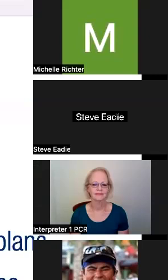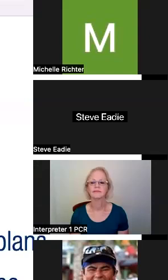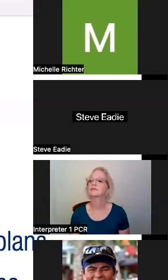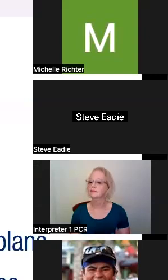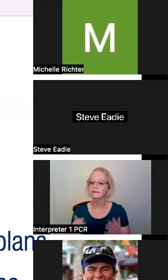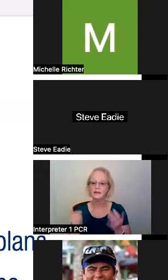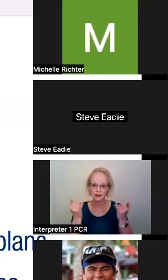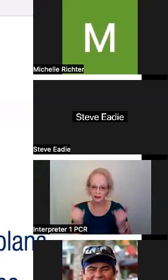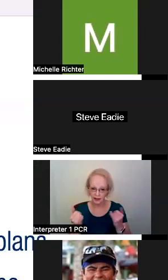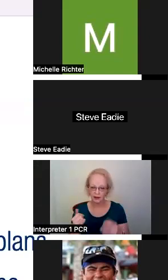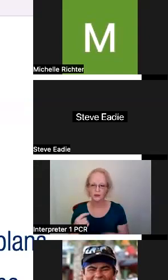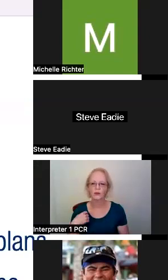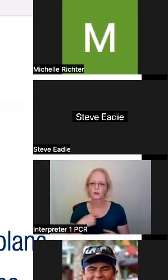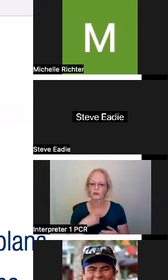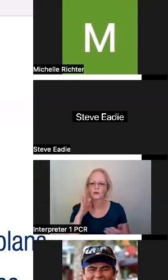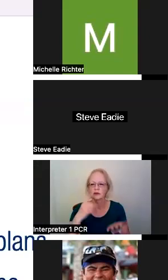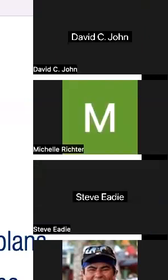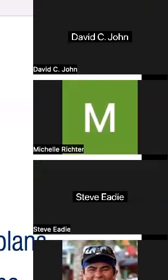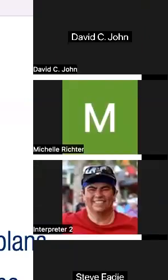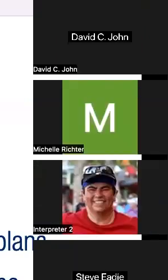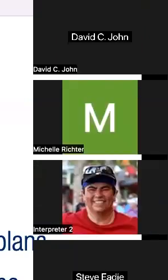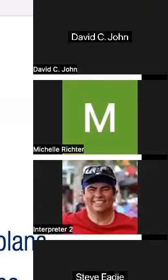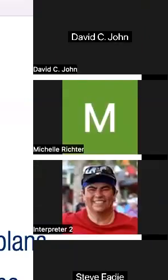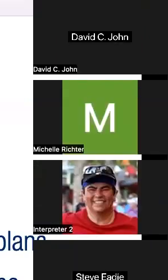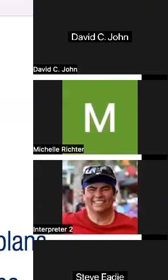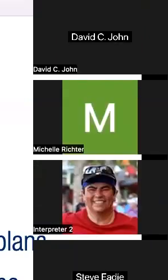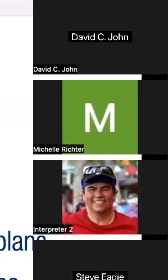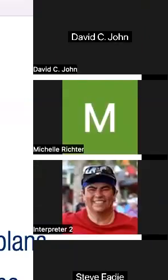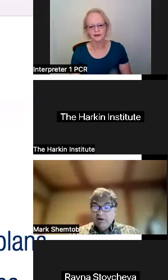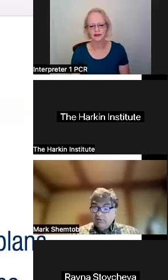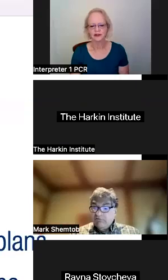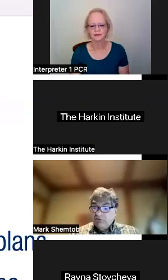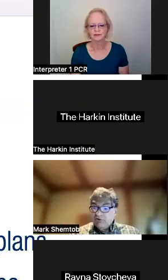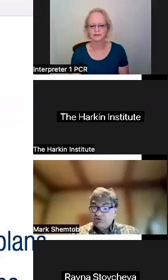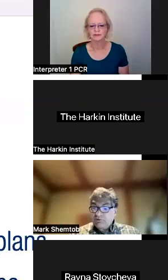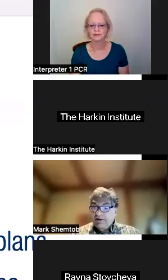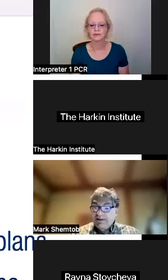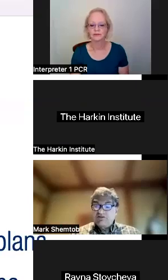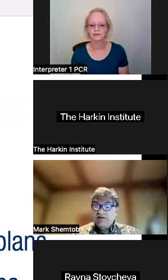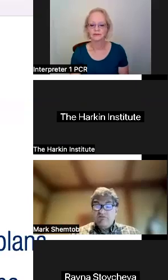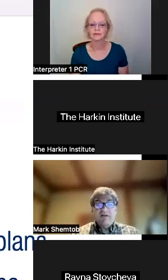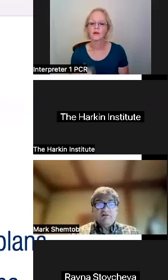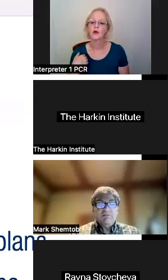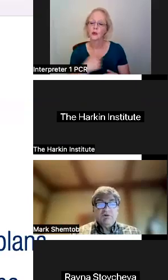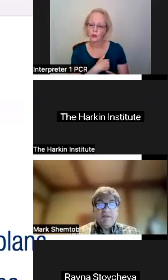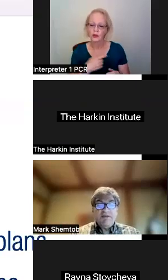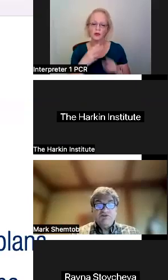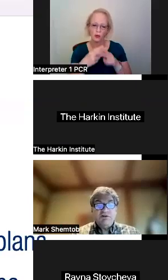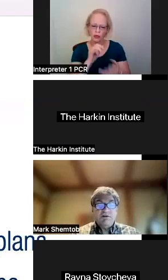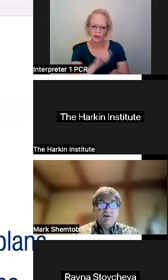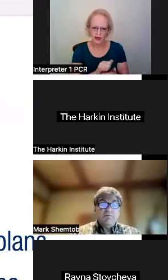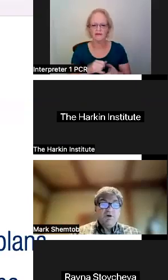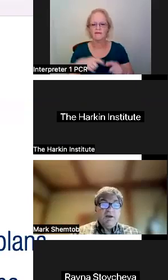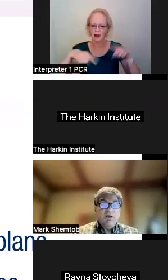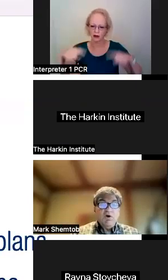So now we're going to talk about something that's different. And we're going to refer to it as a variable